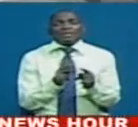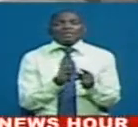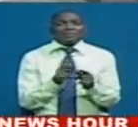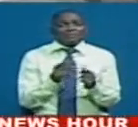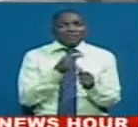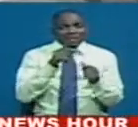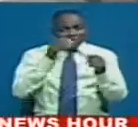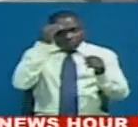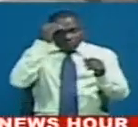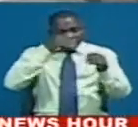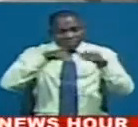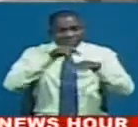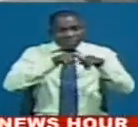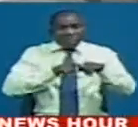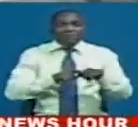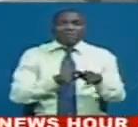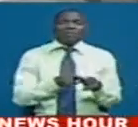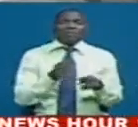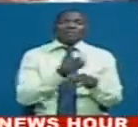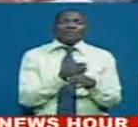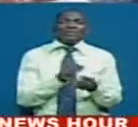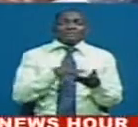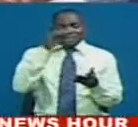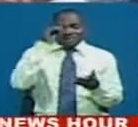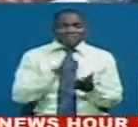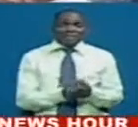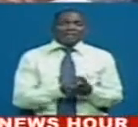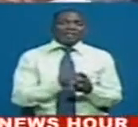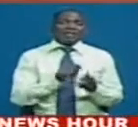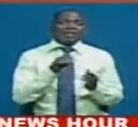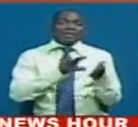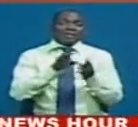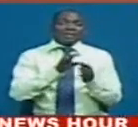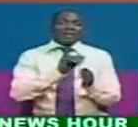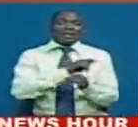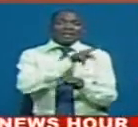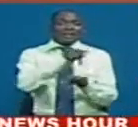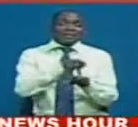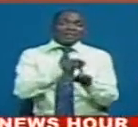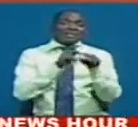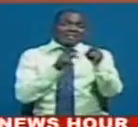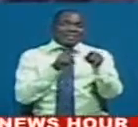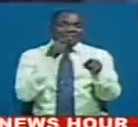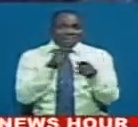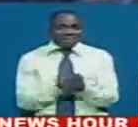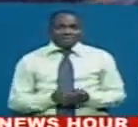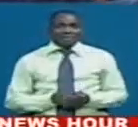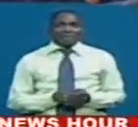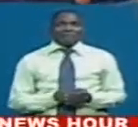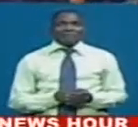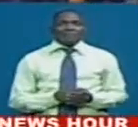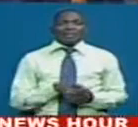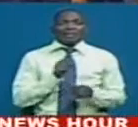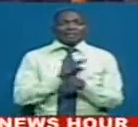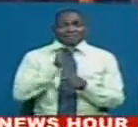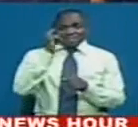for prior knowledge building on experiential or active learning. The principal of the college, Reverend Sister Elizabeth